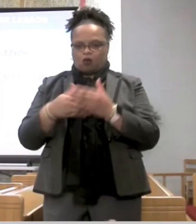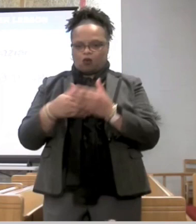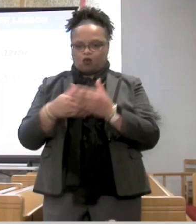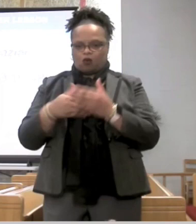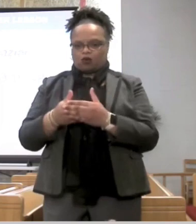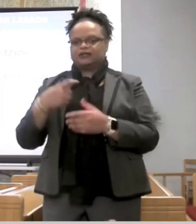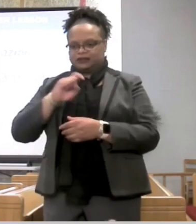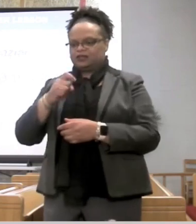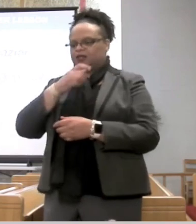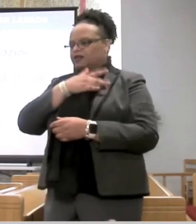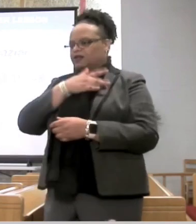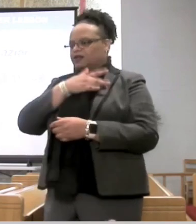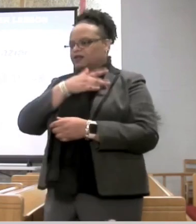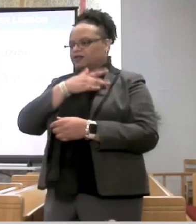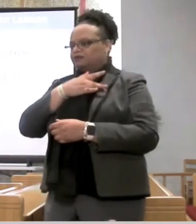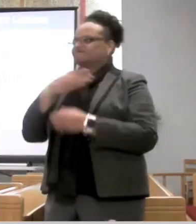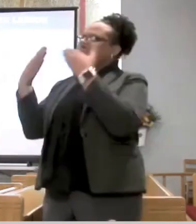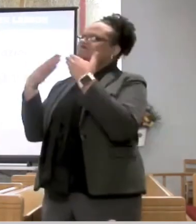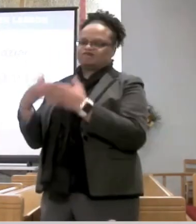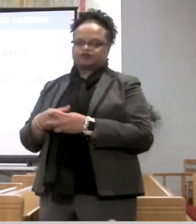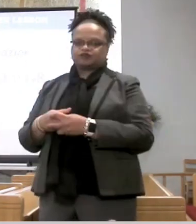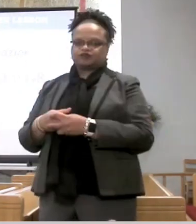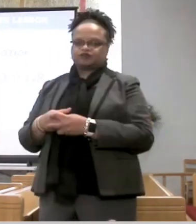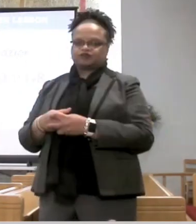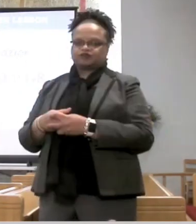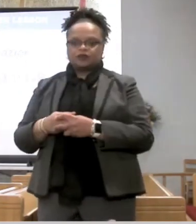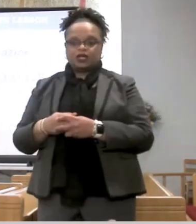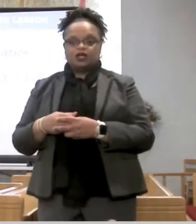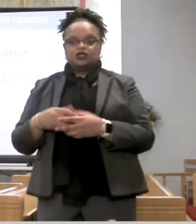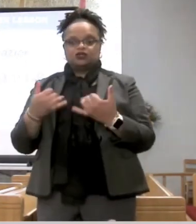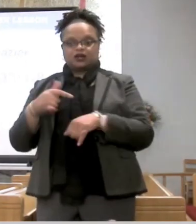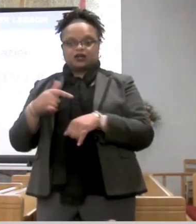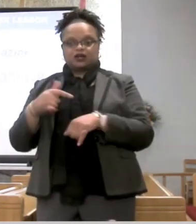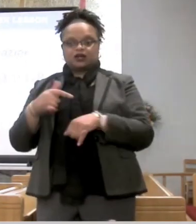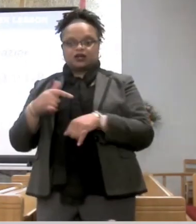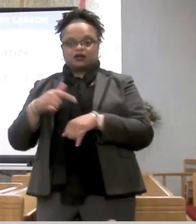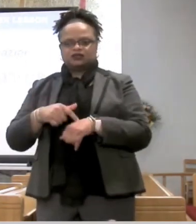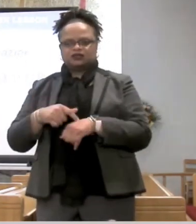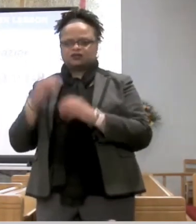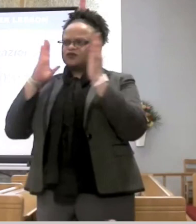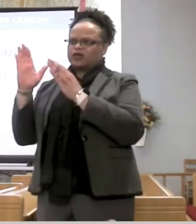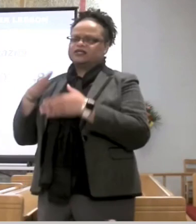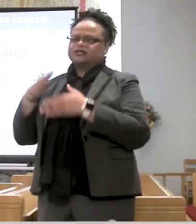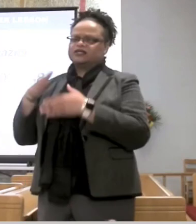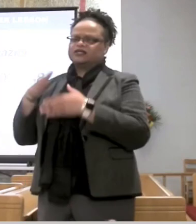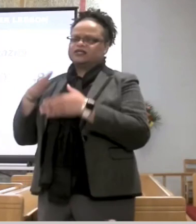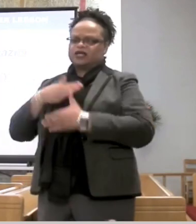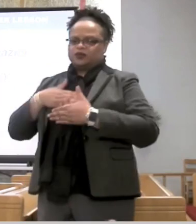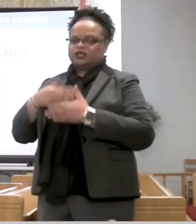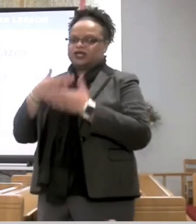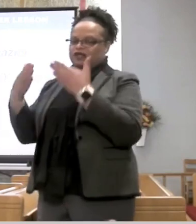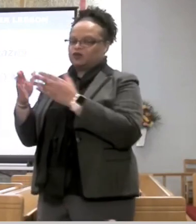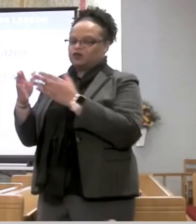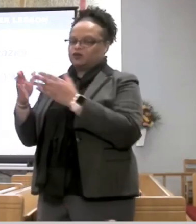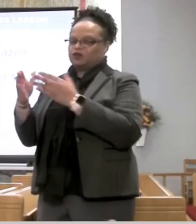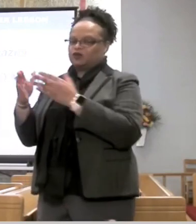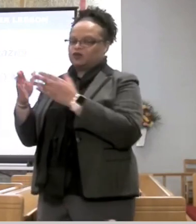this morning, let us really bask and be thankful for what the Lord has done for us on the cross. Let us pray for the bread.